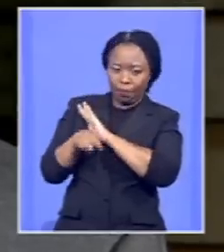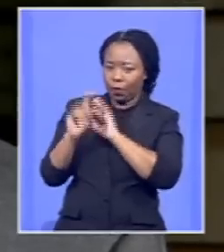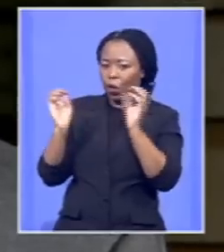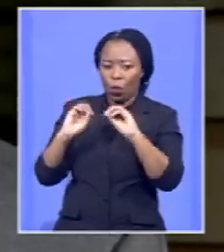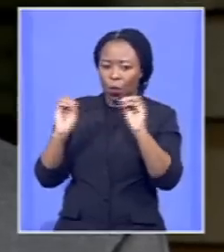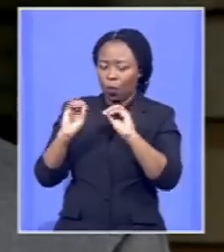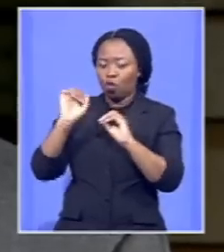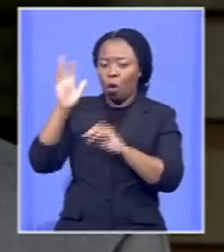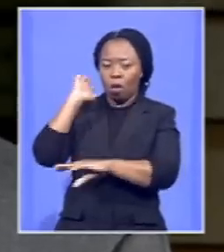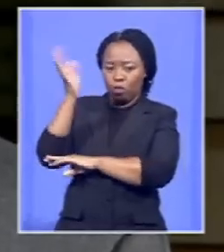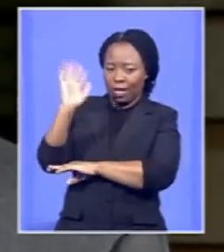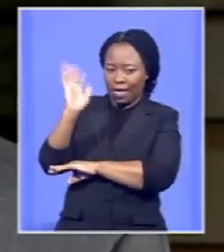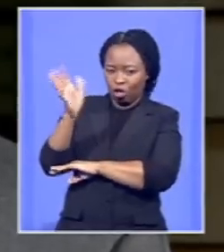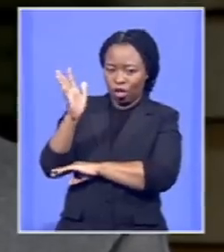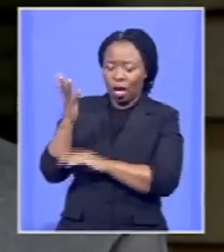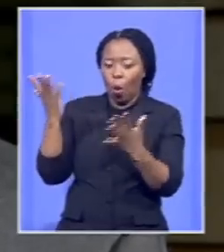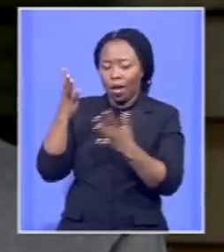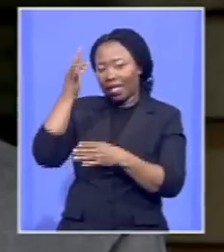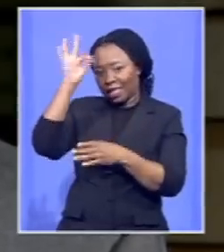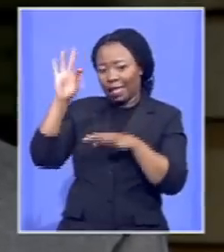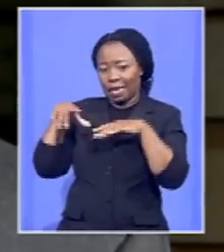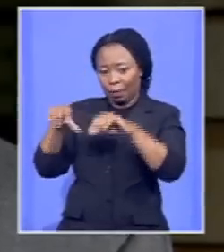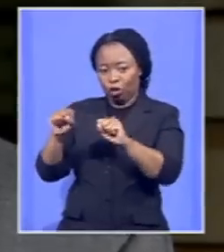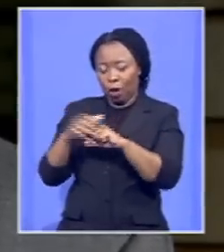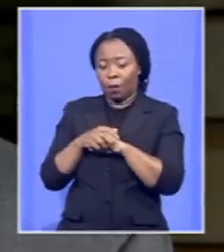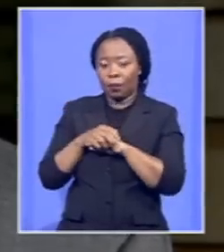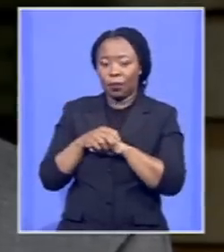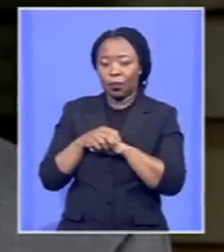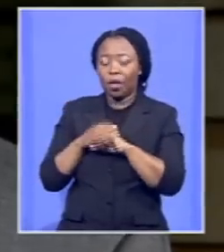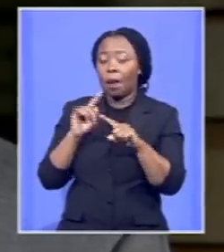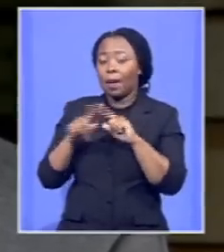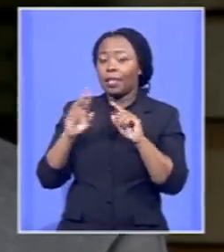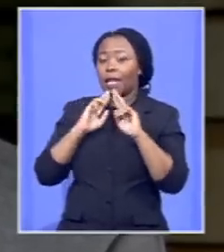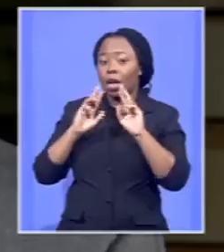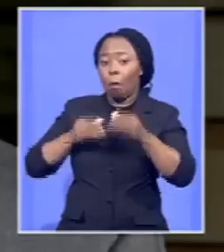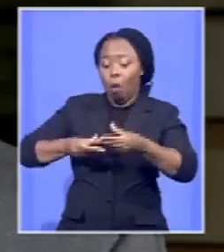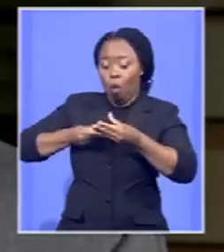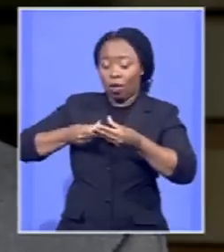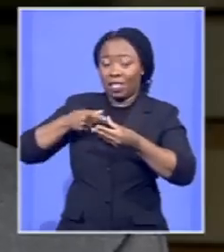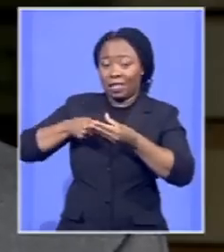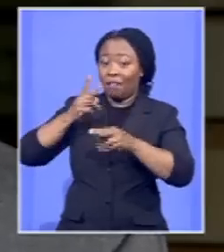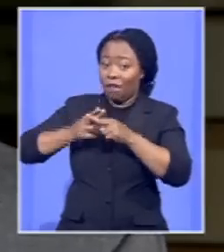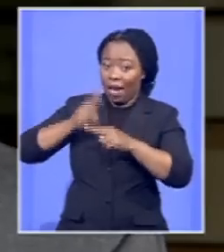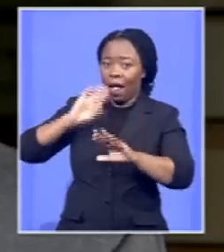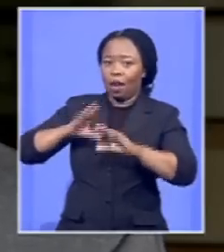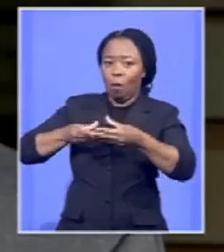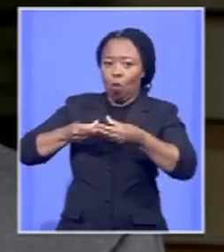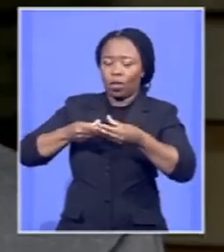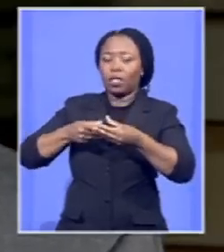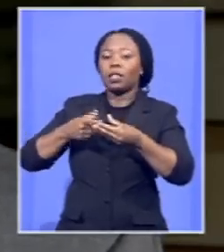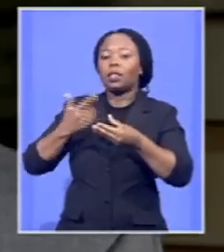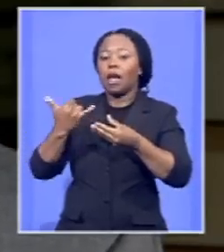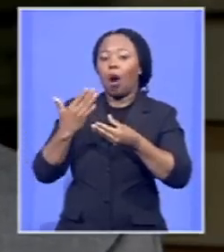your presentation at the state capture. But the report is out. The final report is out. Do you